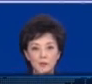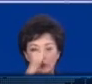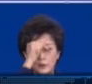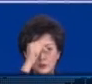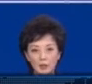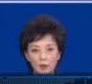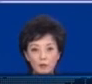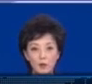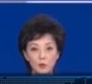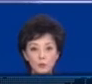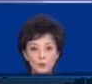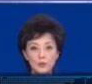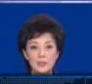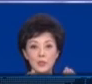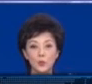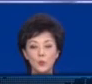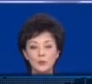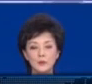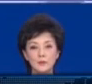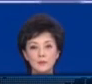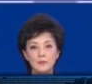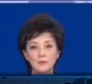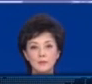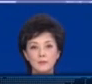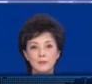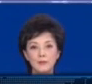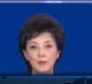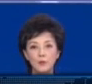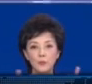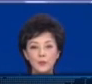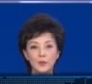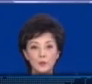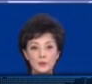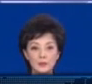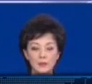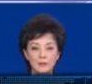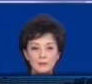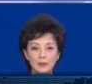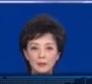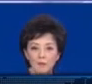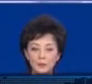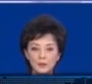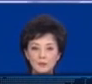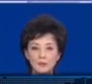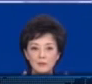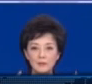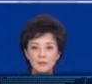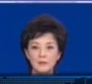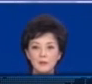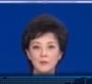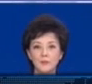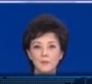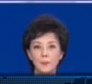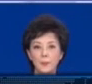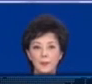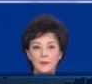the manufacturers around the world that all countries should increase their capacity in